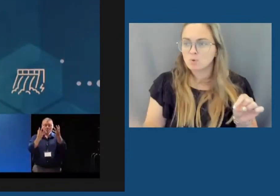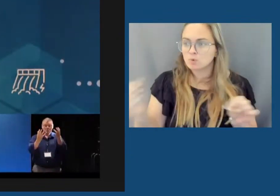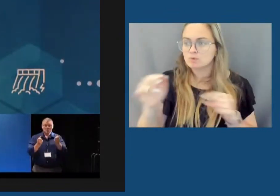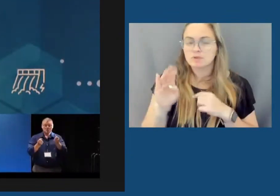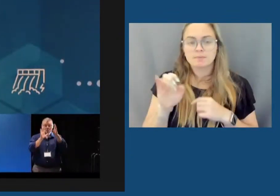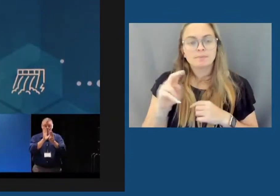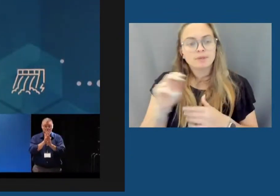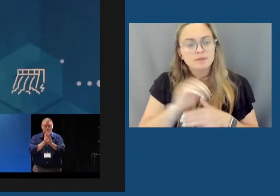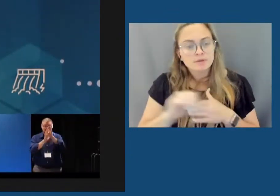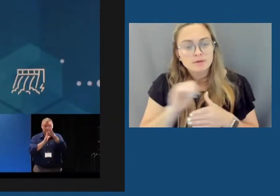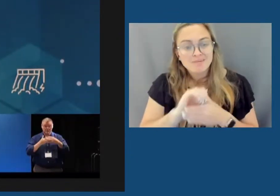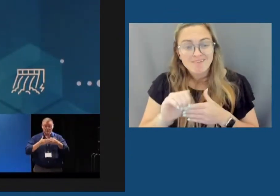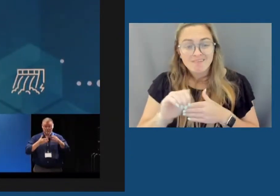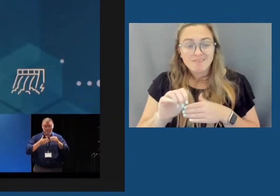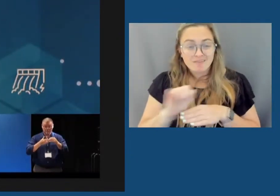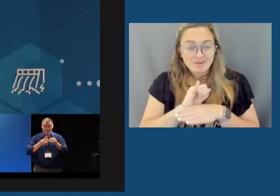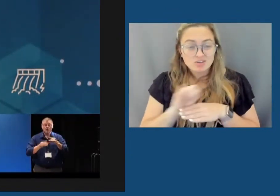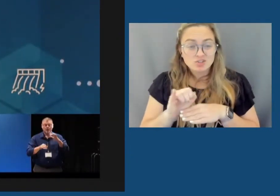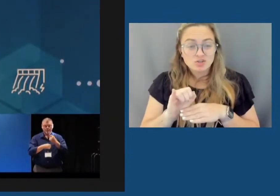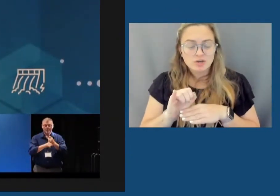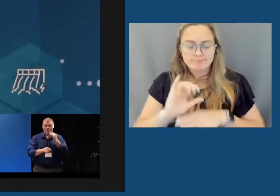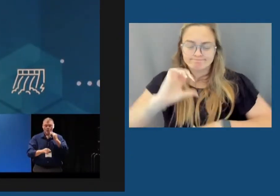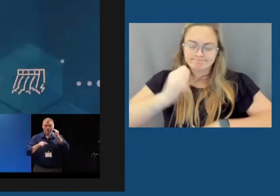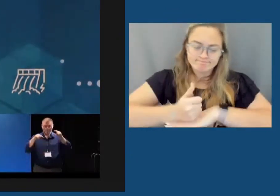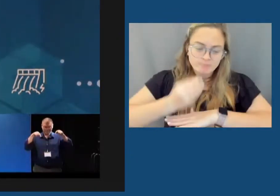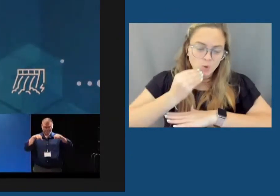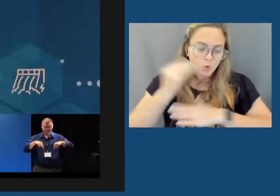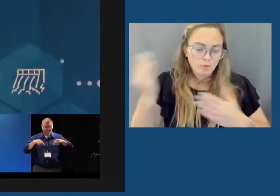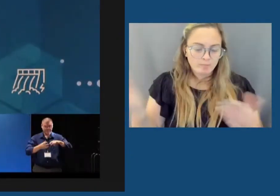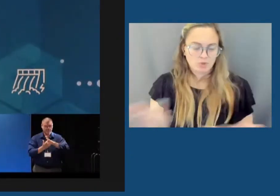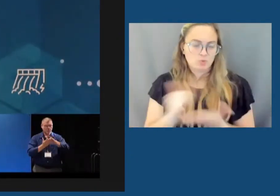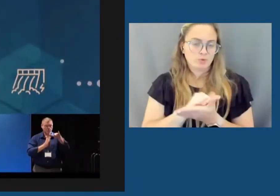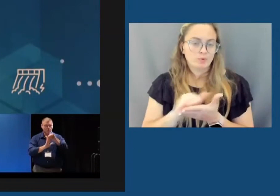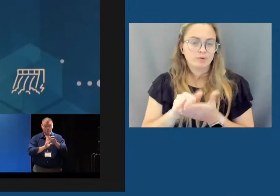manufacturing industry makes its home here in New York.